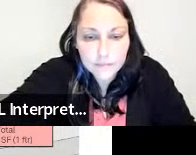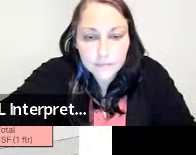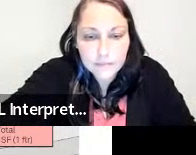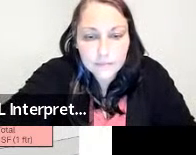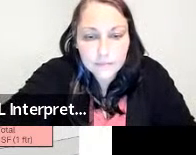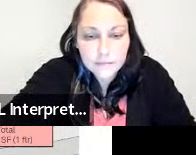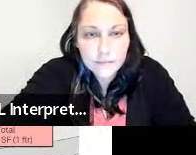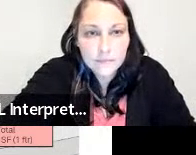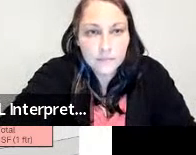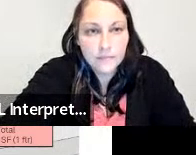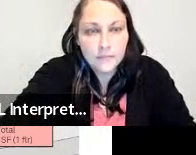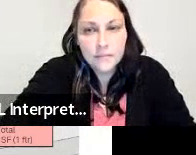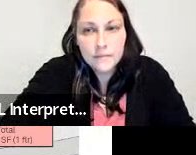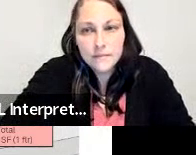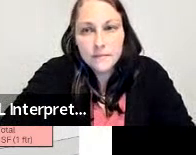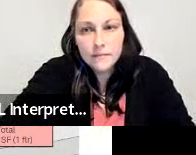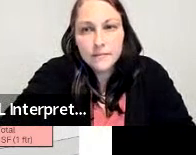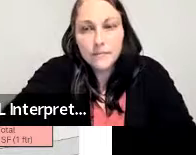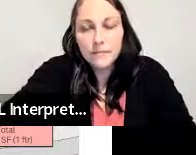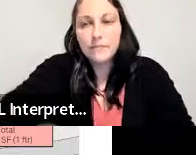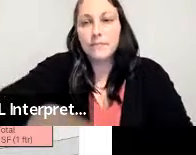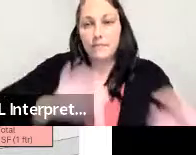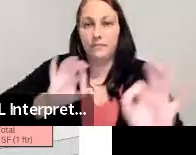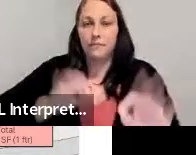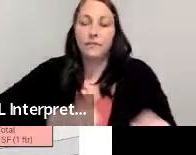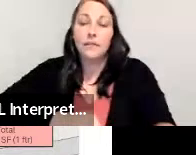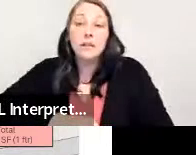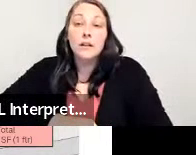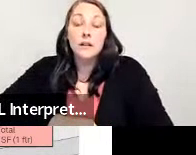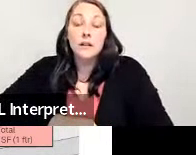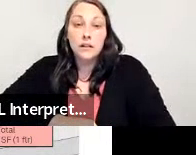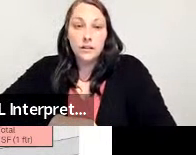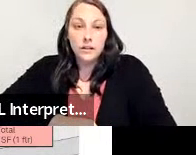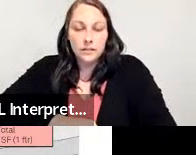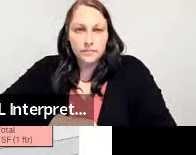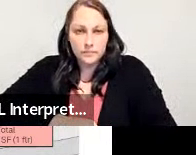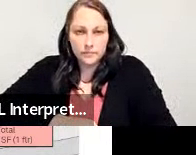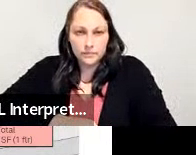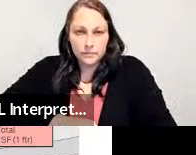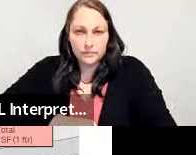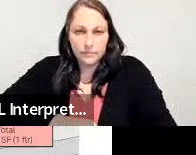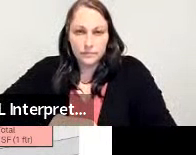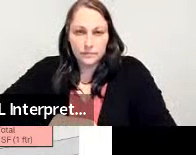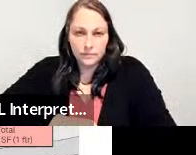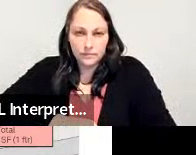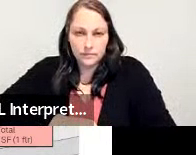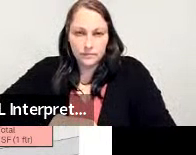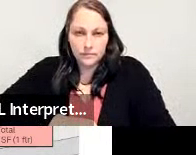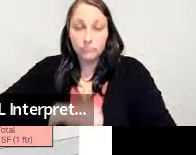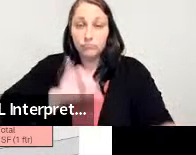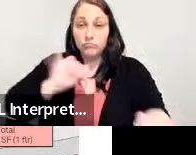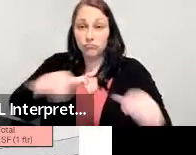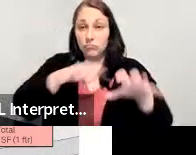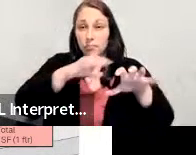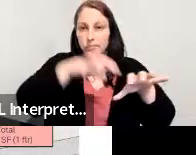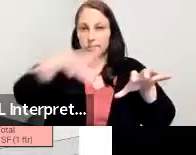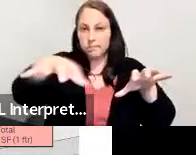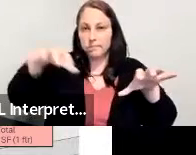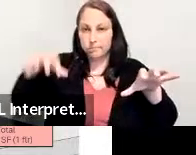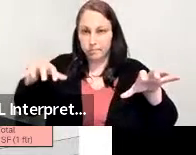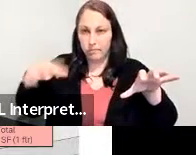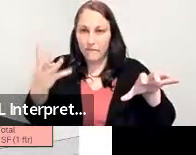Can everyone see it? Yeah. Great. So that's the 4 parcels. And this is from our stage